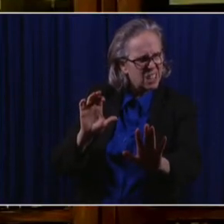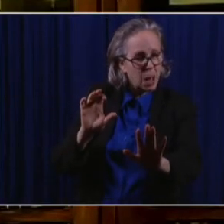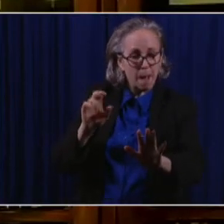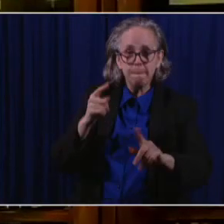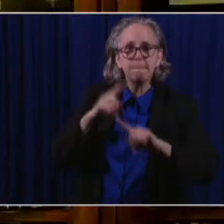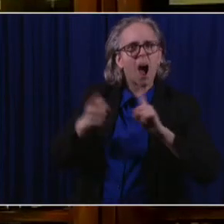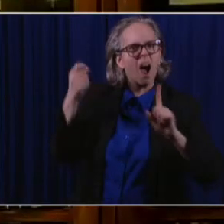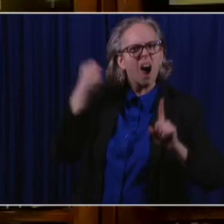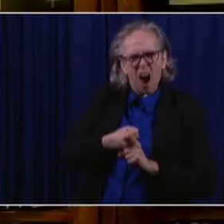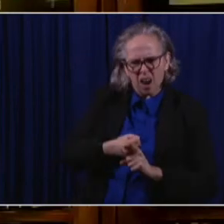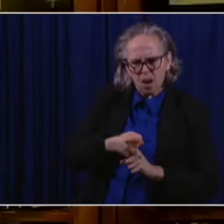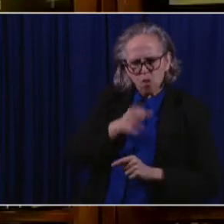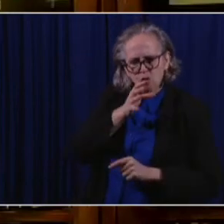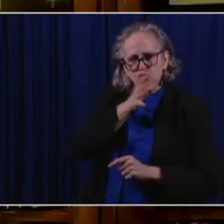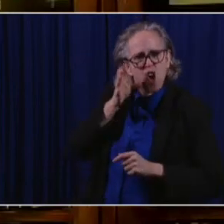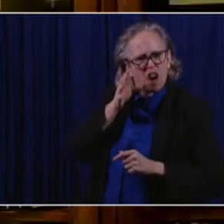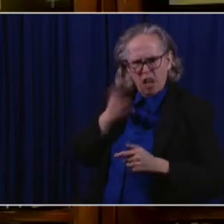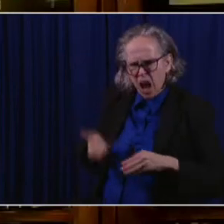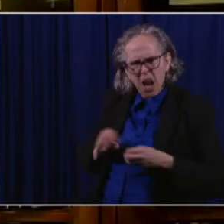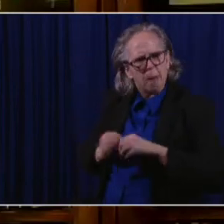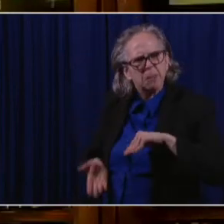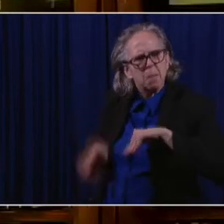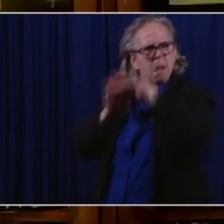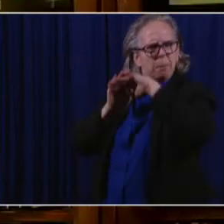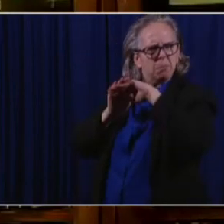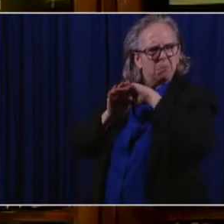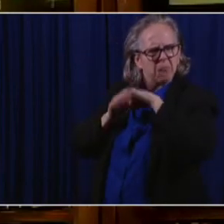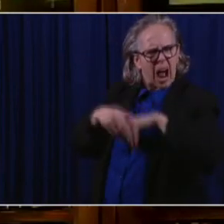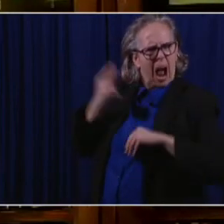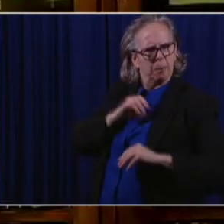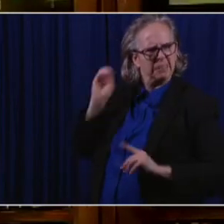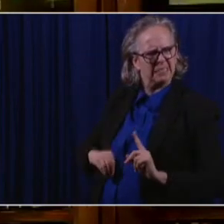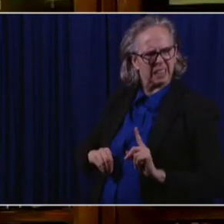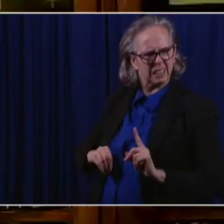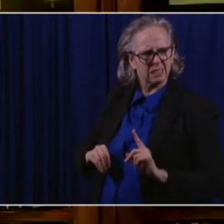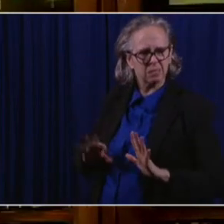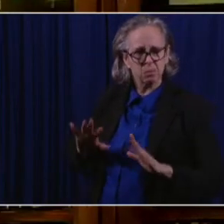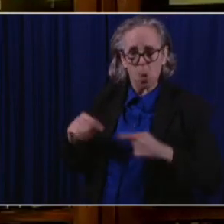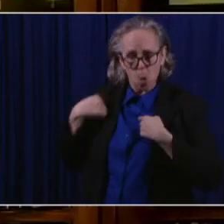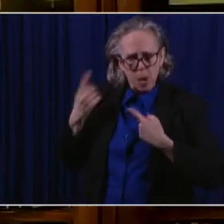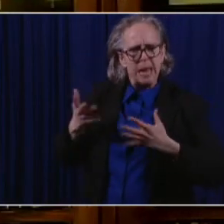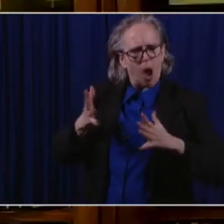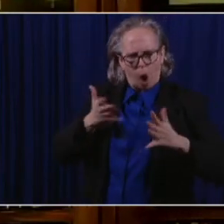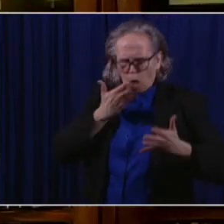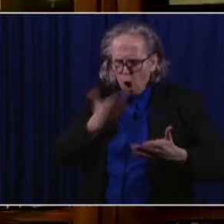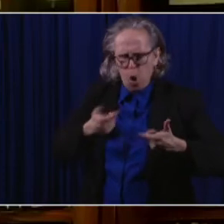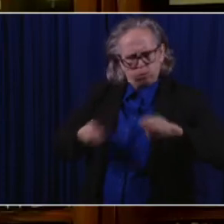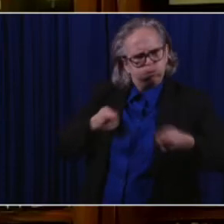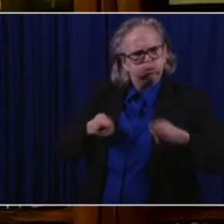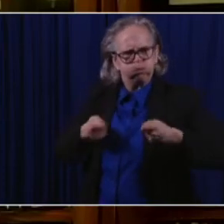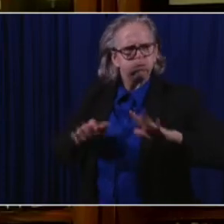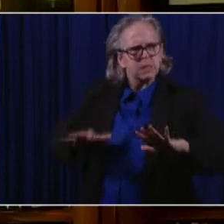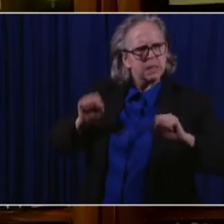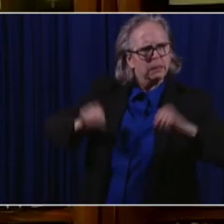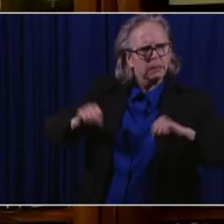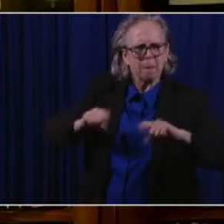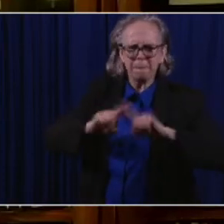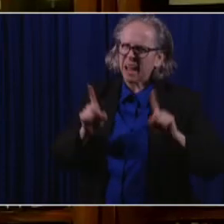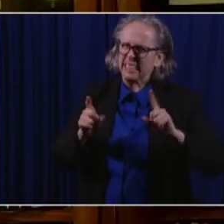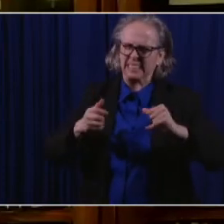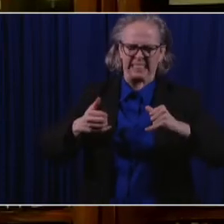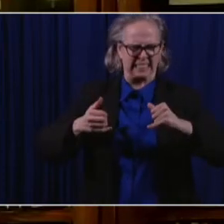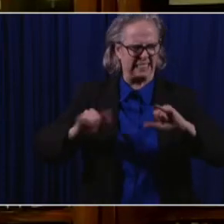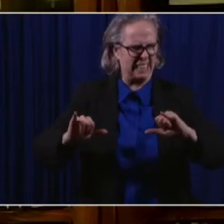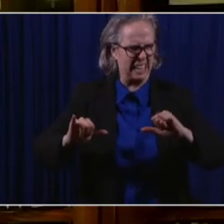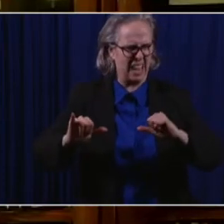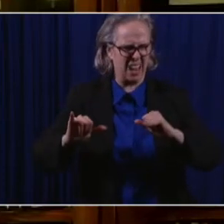patients that they have the resources, the capability, the staffing to provide that care. but we're finding the same thing Bob's finding. We're having